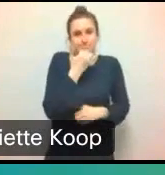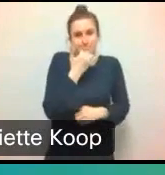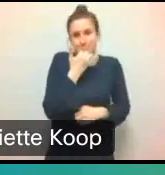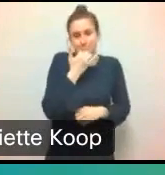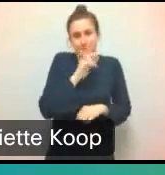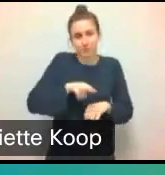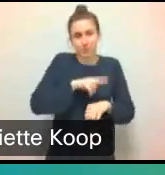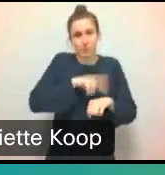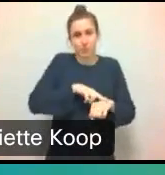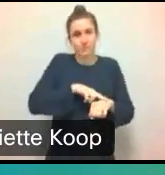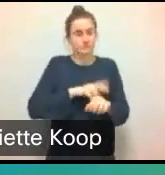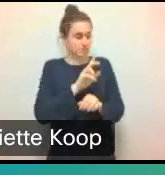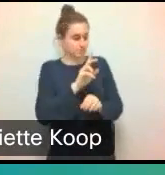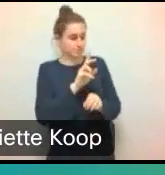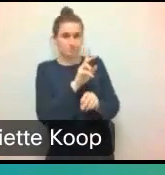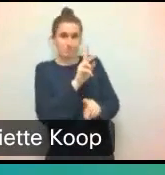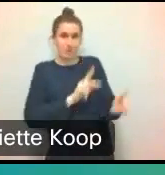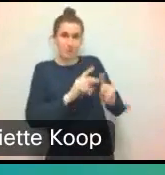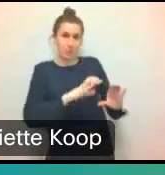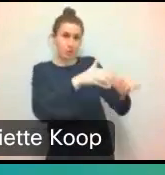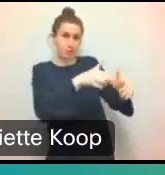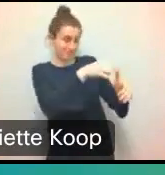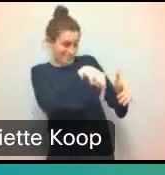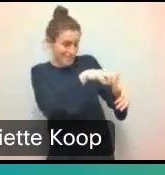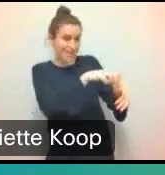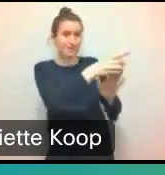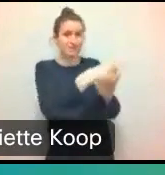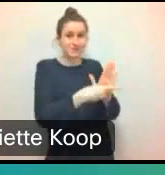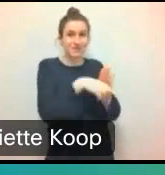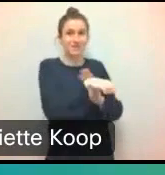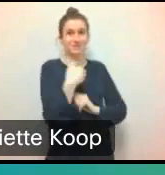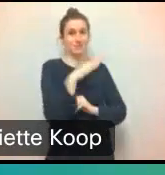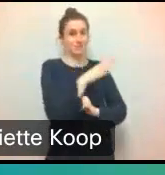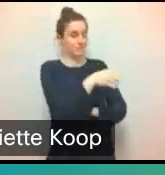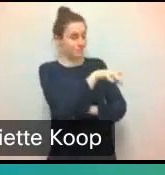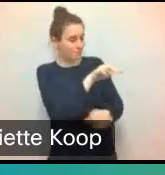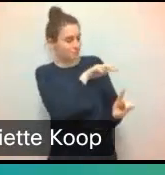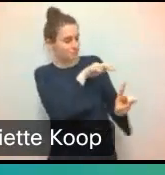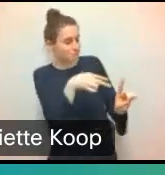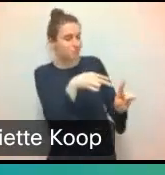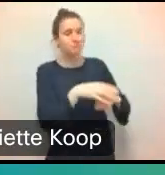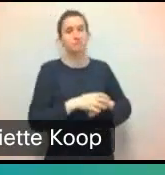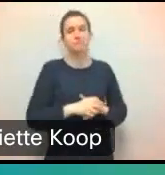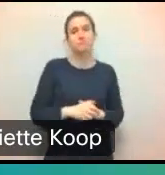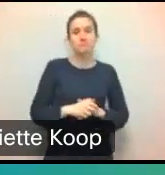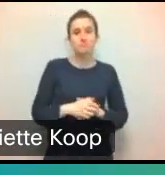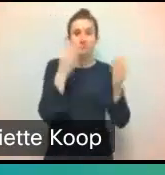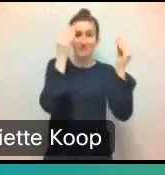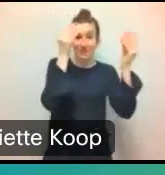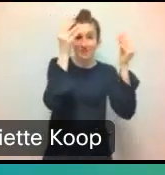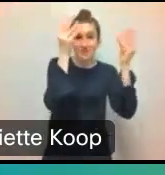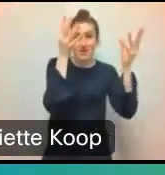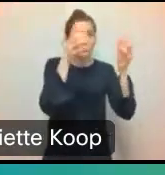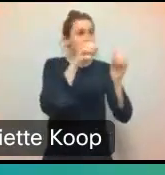certain sector of people who designed it. They have certain types of biases. They ignore information from